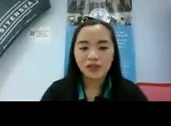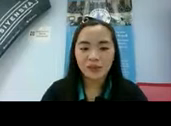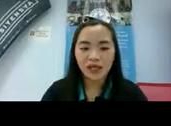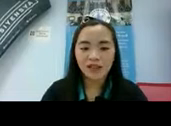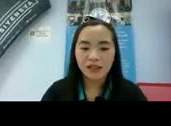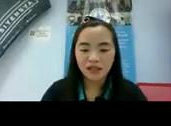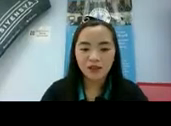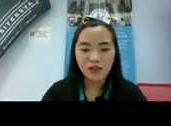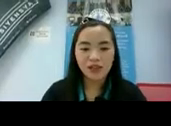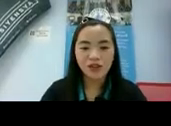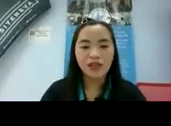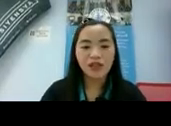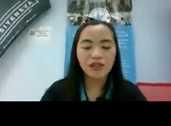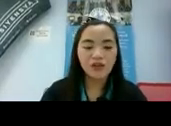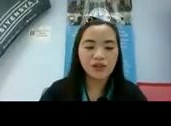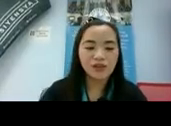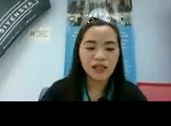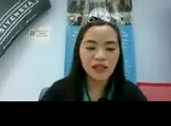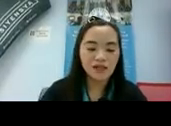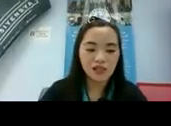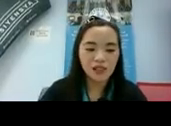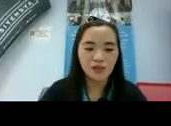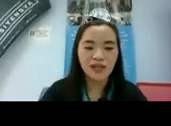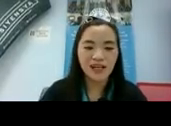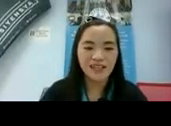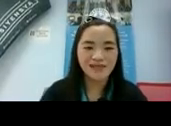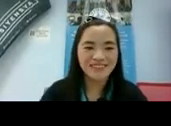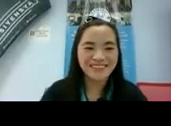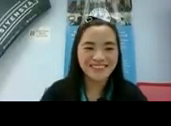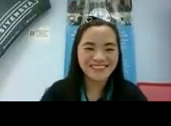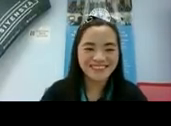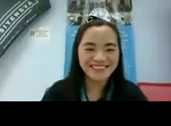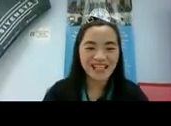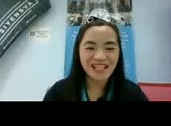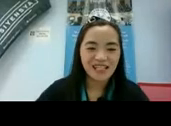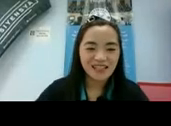magko-close na po tayo sa evaluation and also sa ating Facebook Live.